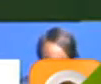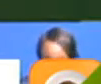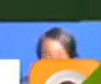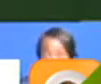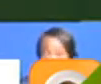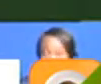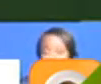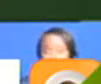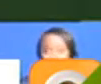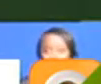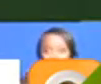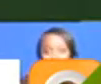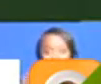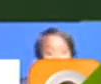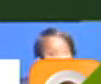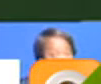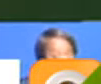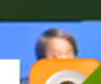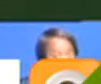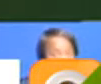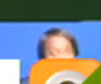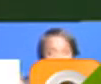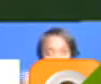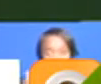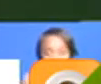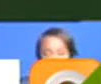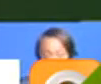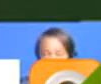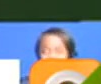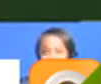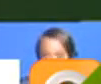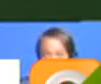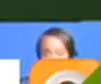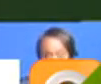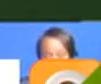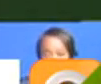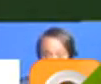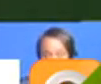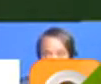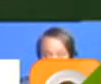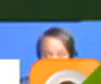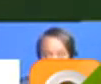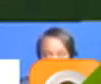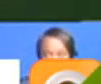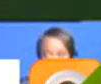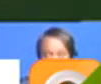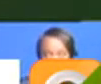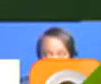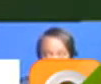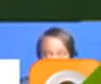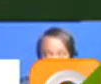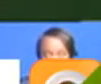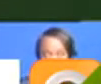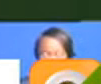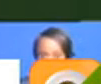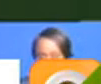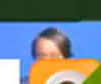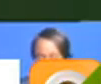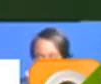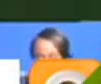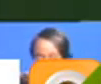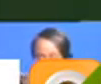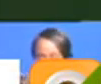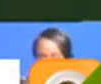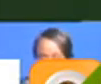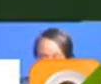Wasimame, tuwaone, wasimame, the UDA members of parliament. That is, those are the people who have